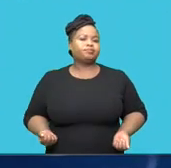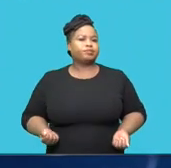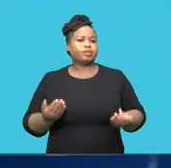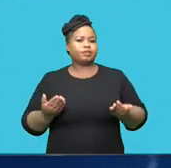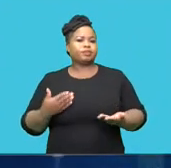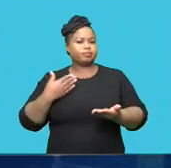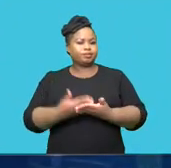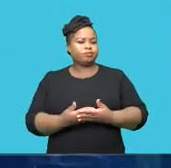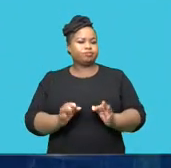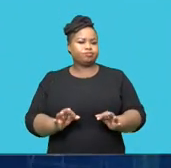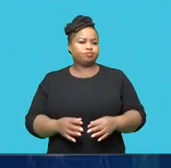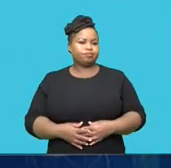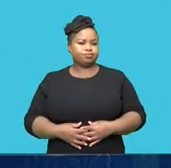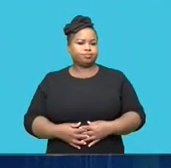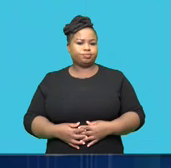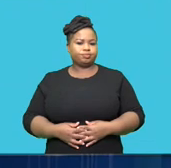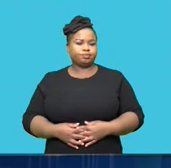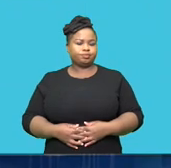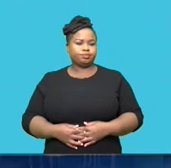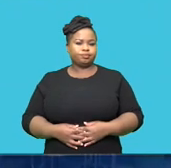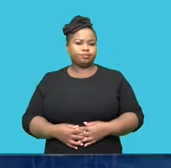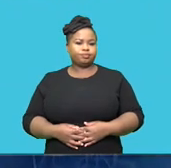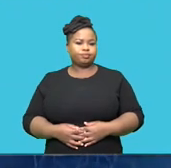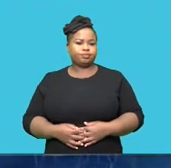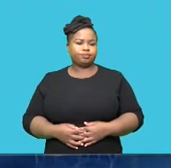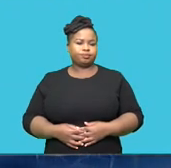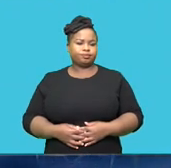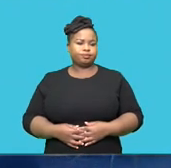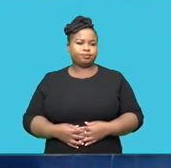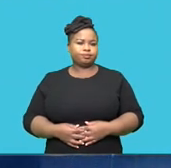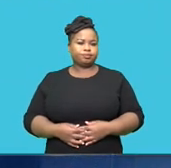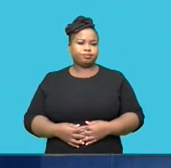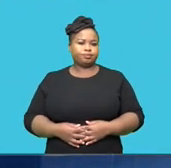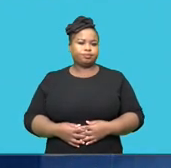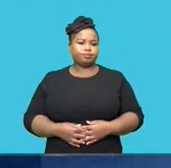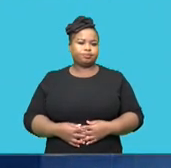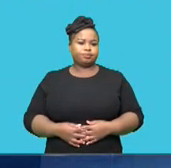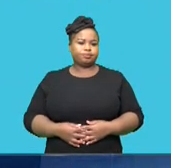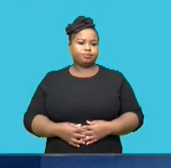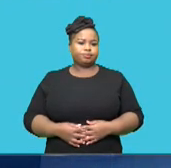deliver services efficiently. For Soweto TV News, I am Zweli Banzi Mazibuko.